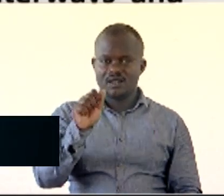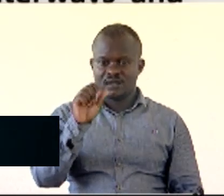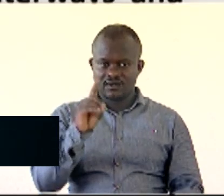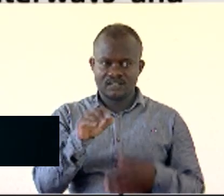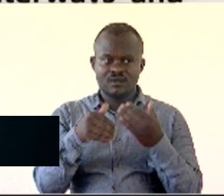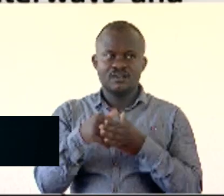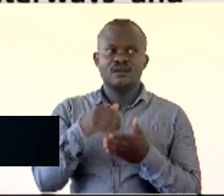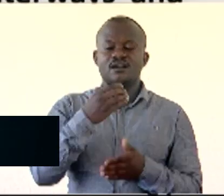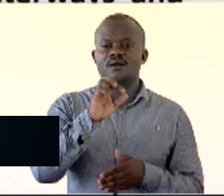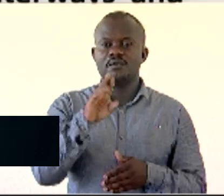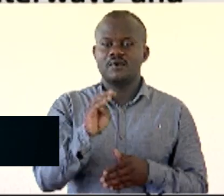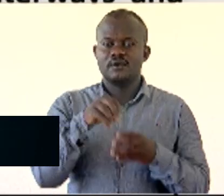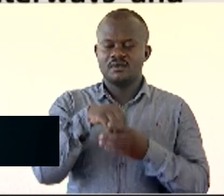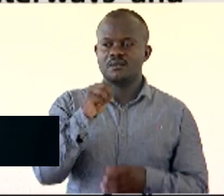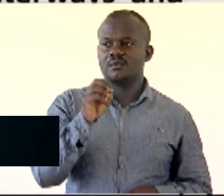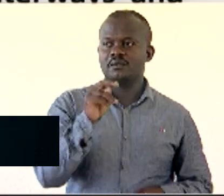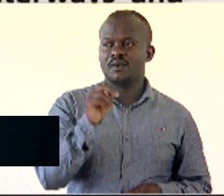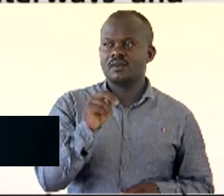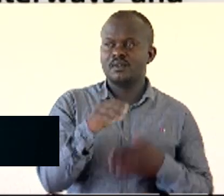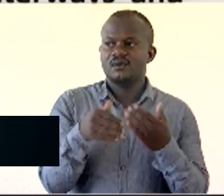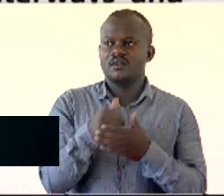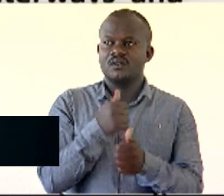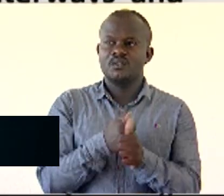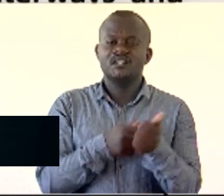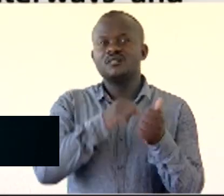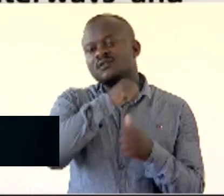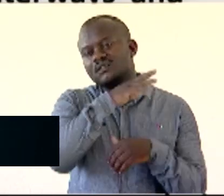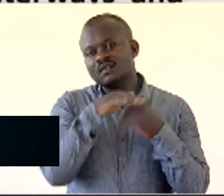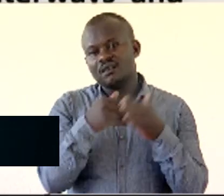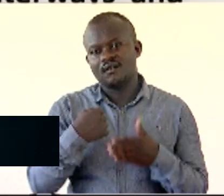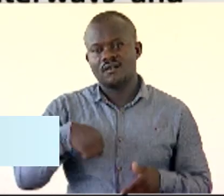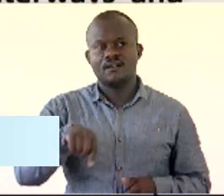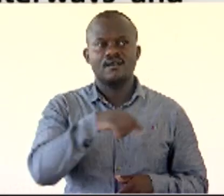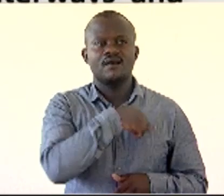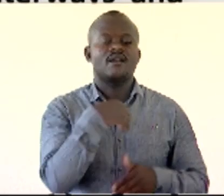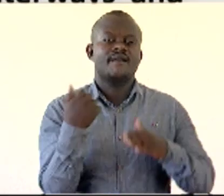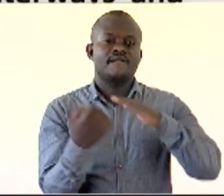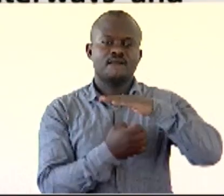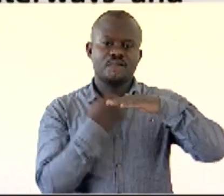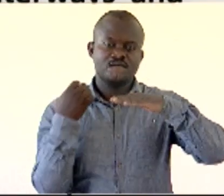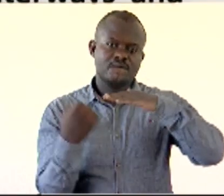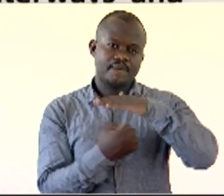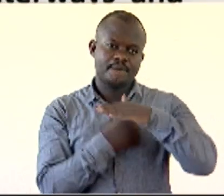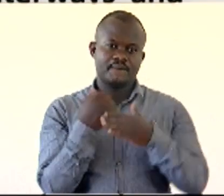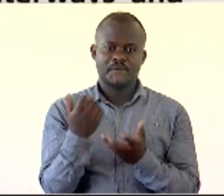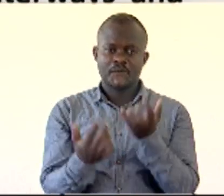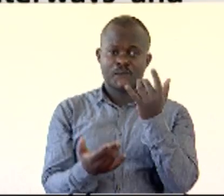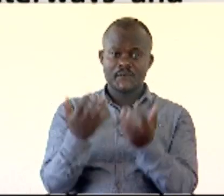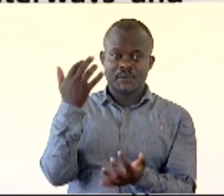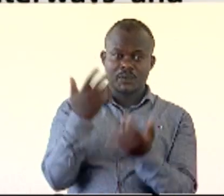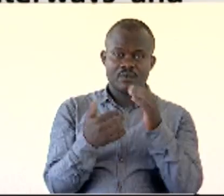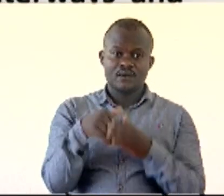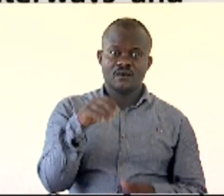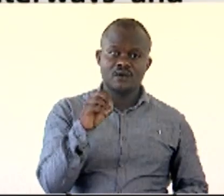dioxide, carbon monoxide, which pollute our environment. Burning coal